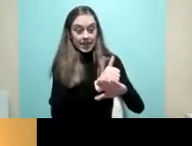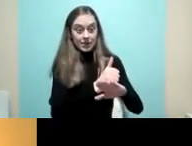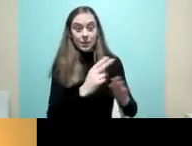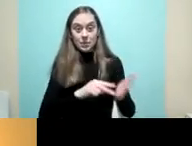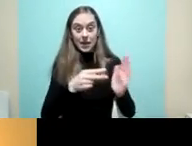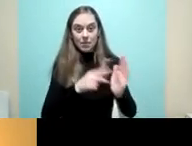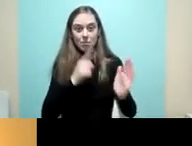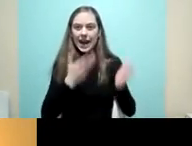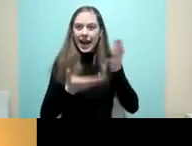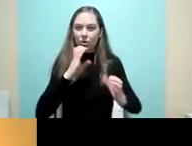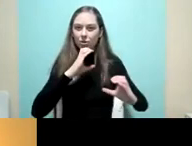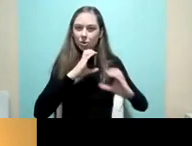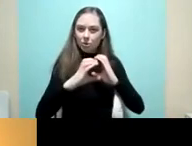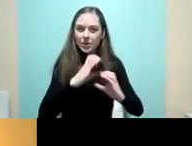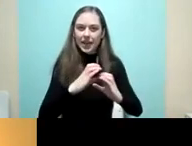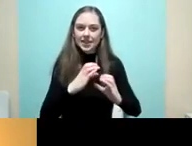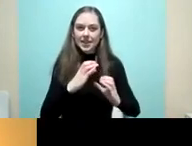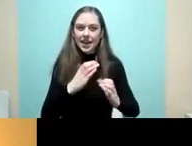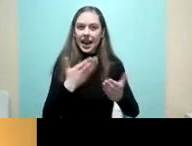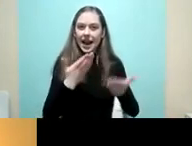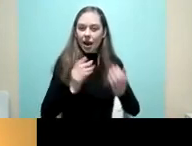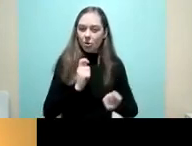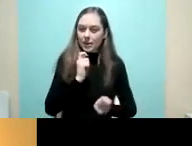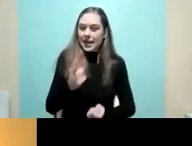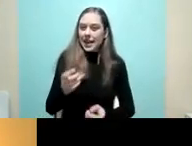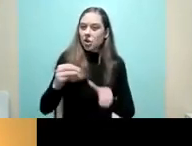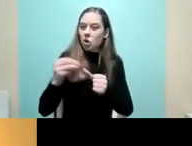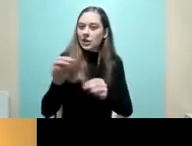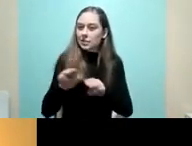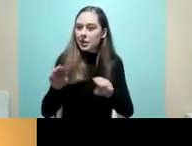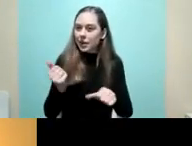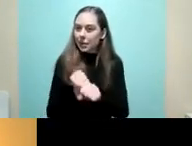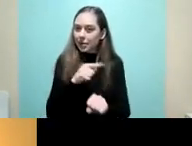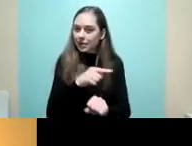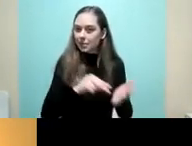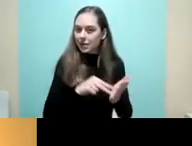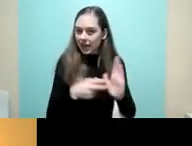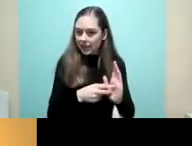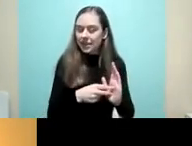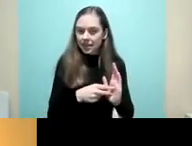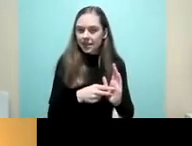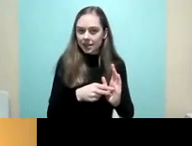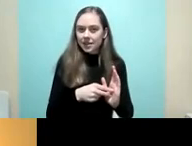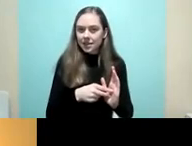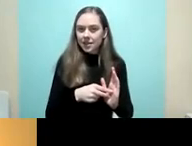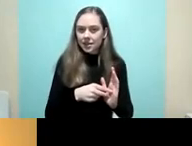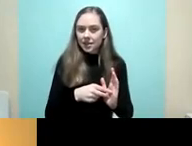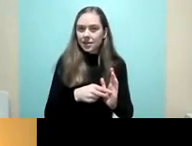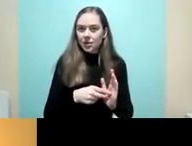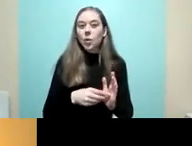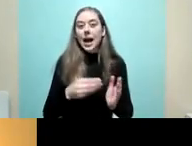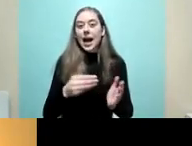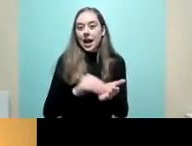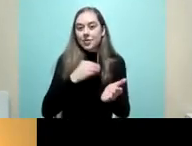communicating your plan. Okay, if you're living in the house, as I say, with kids, with spouse, whatever, you have to let people know your